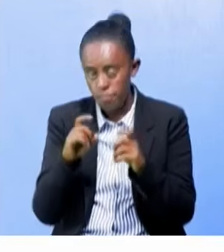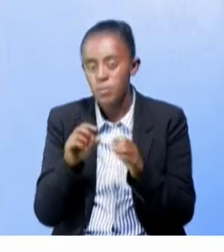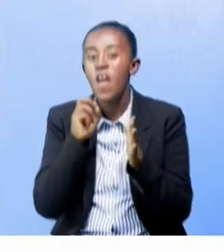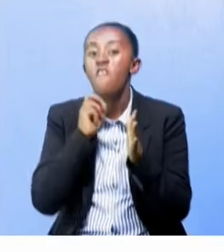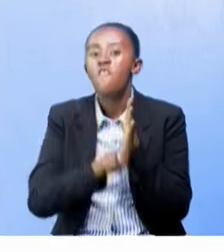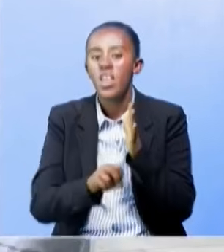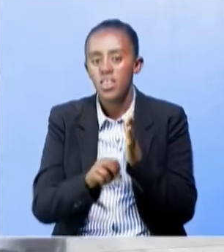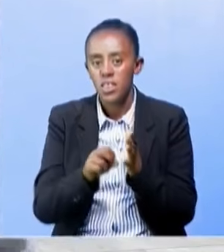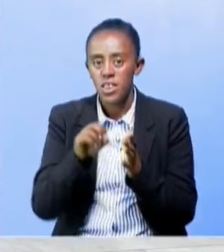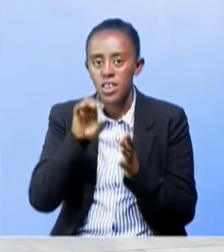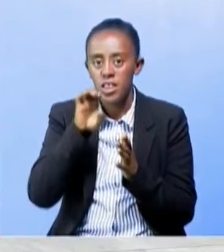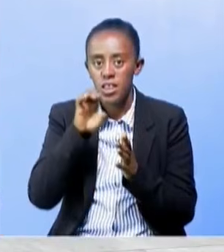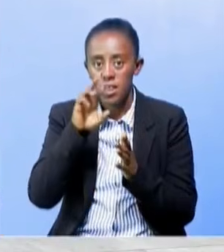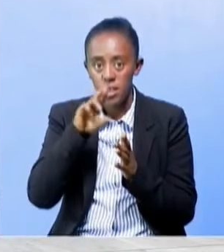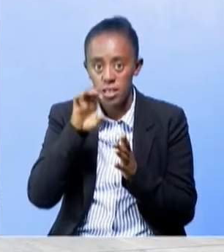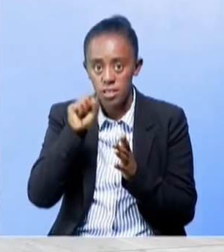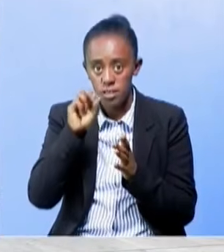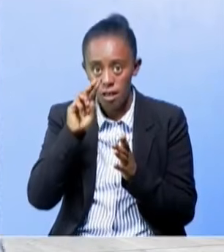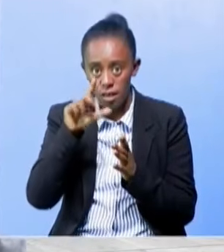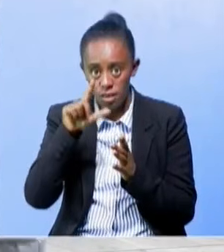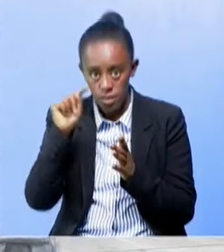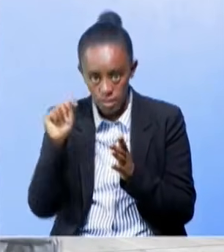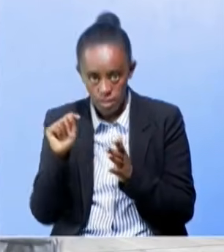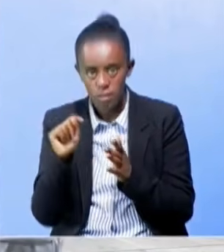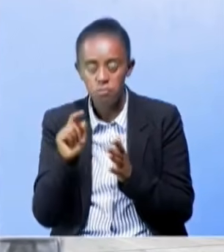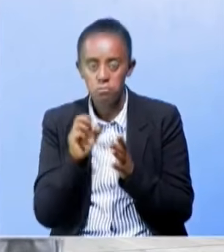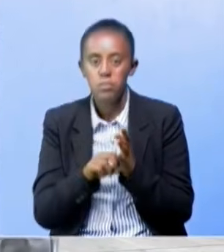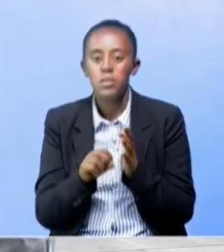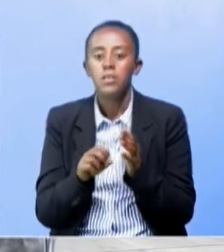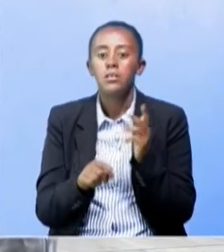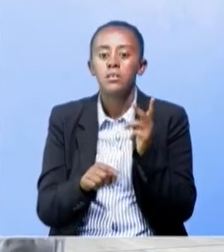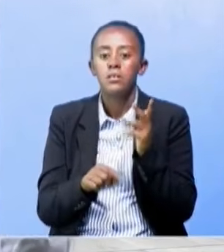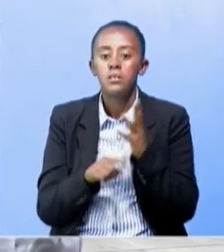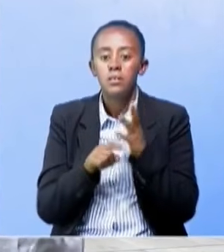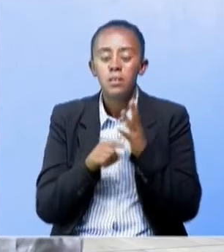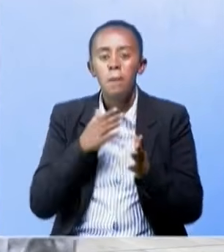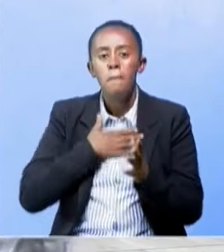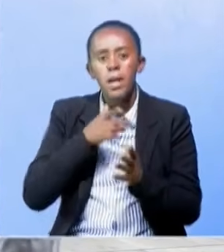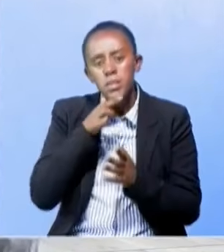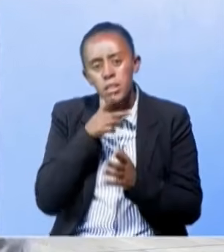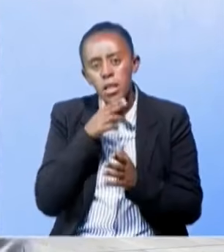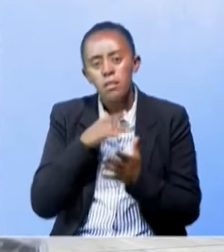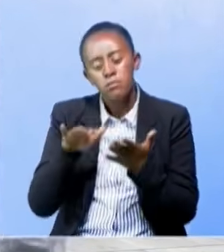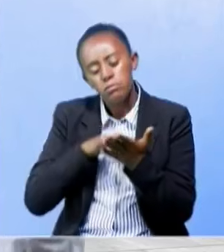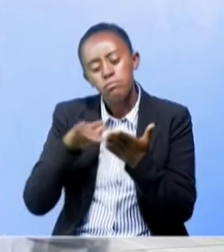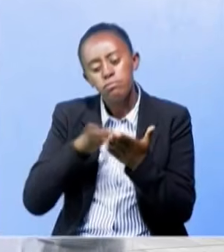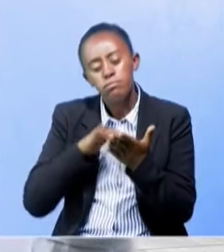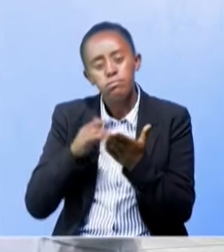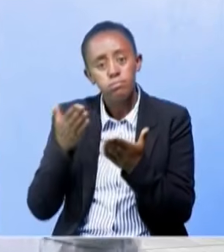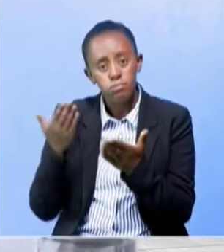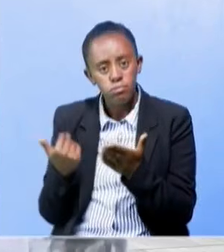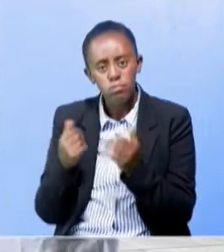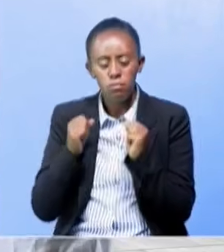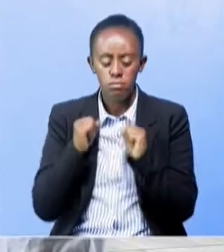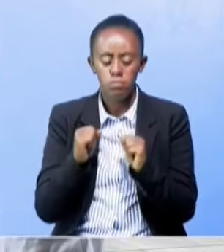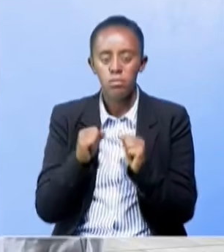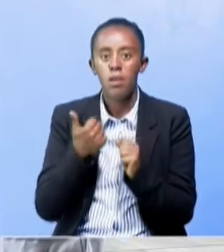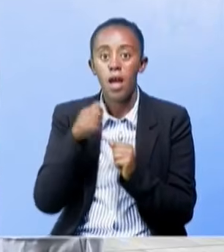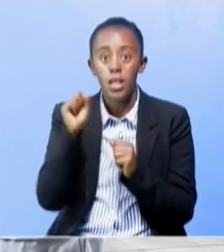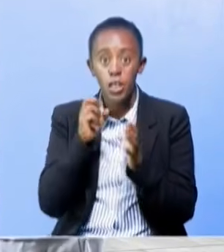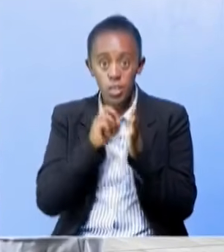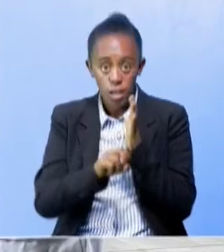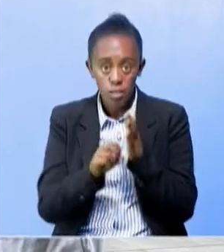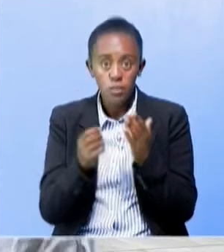effect. My sister studied hard for the test. As a result, here should